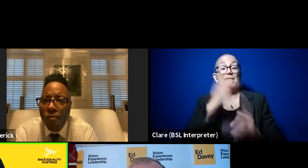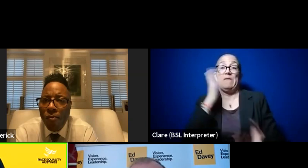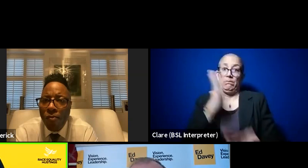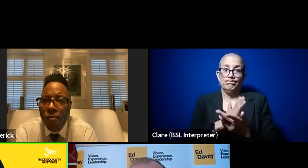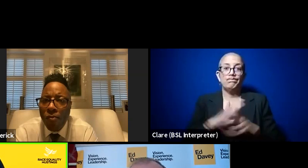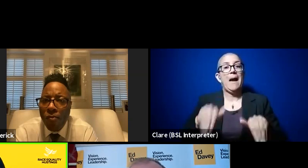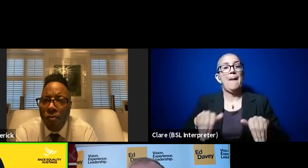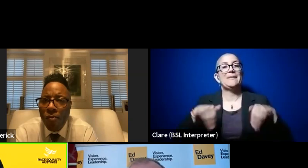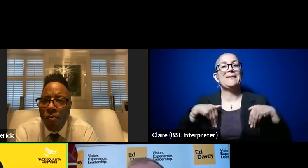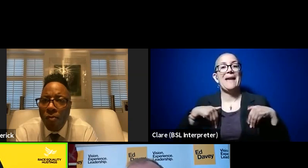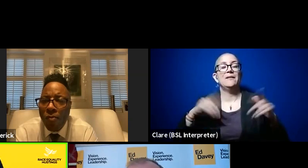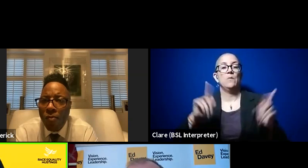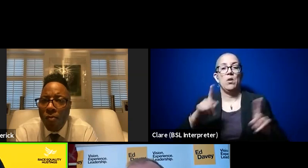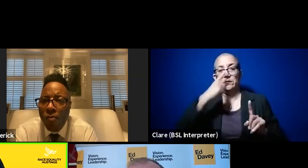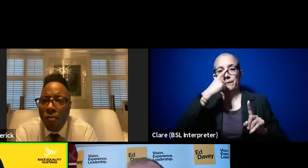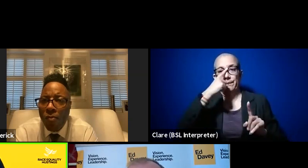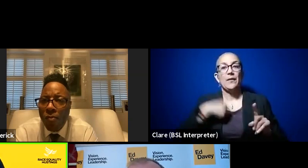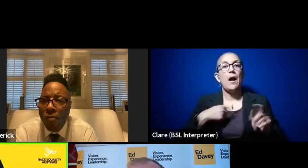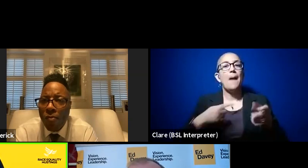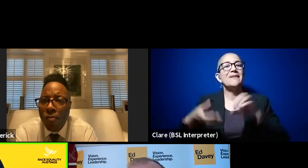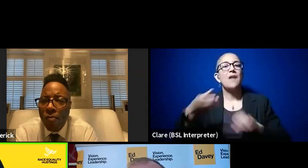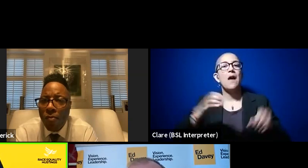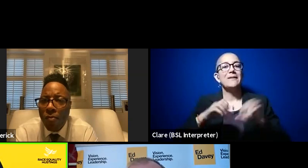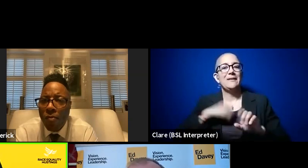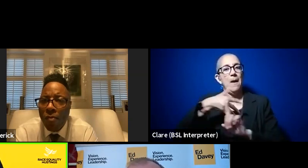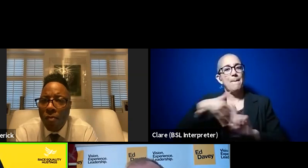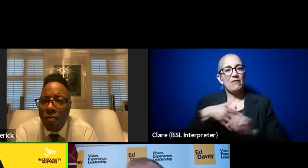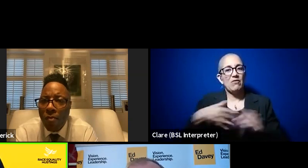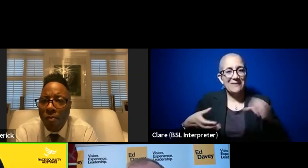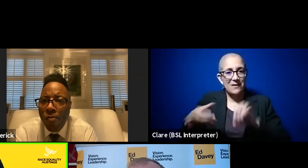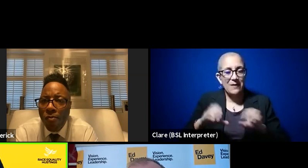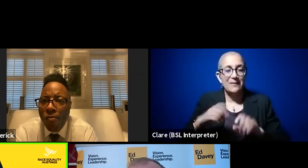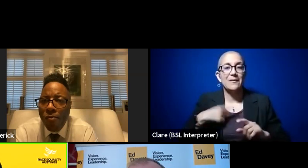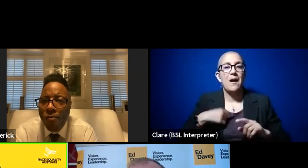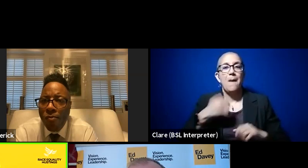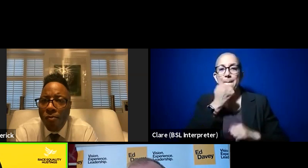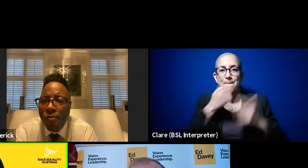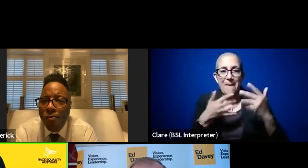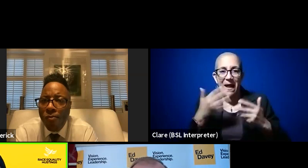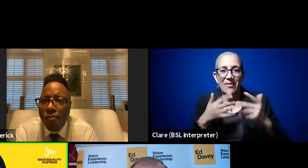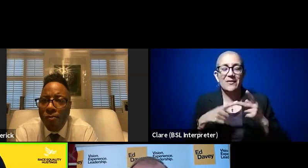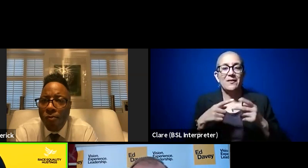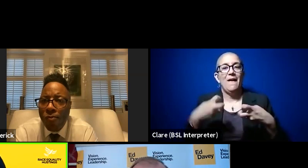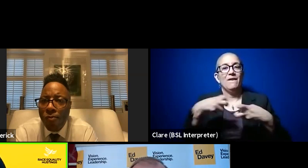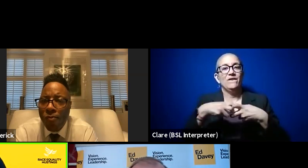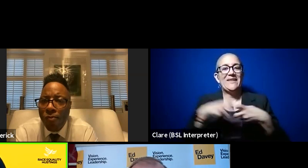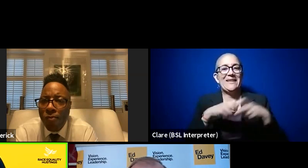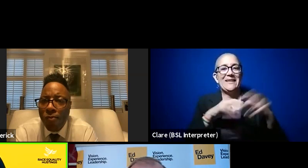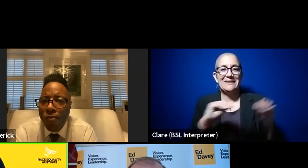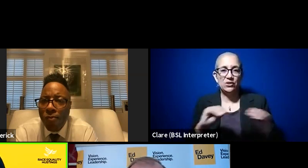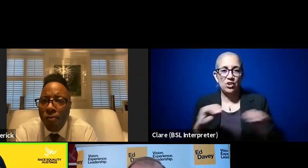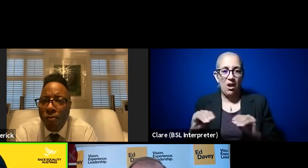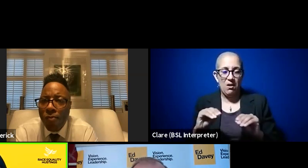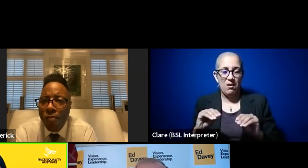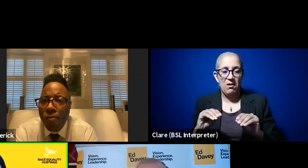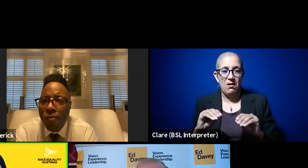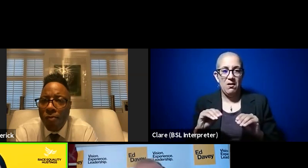insofar as I'm a scientist in my background. I'm a maths and physics teacher in my training before I was an MP, and I saw it this